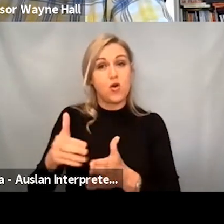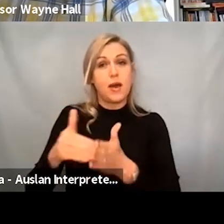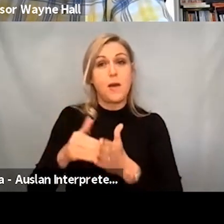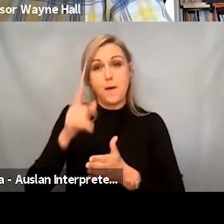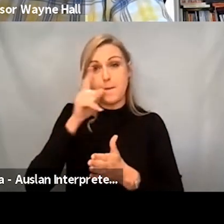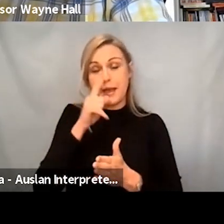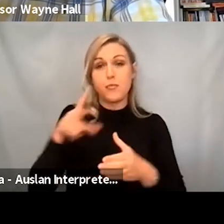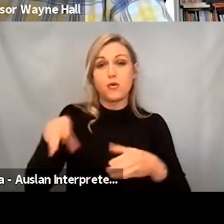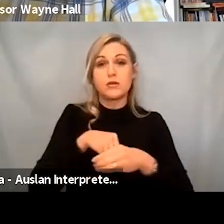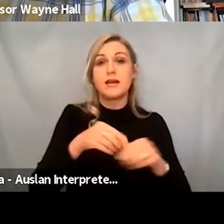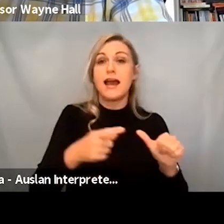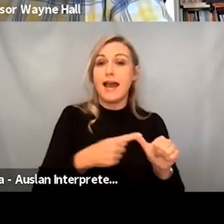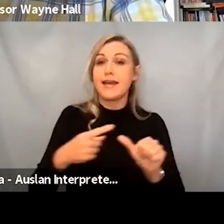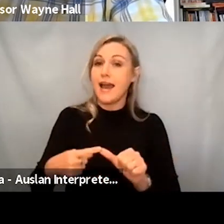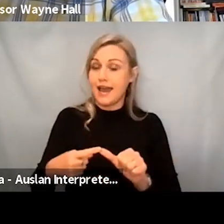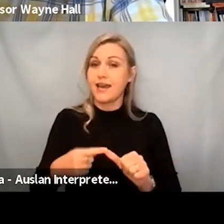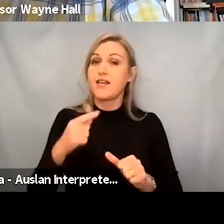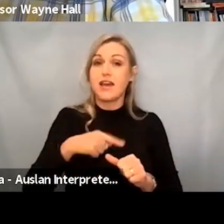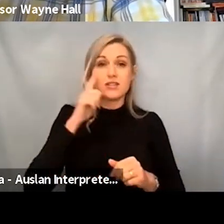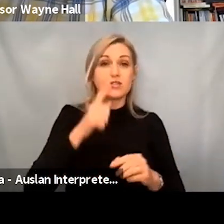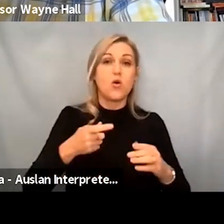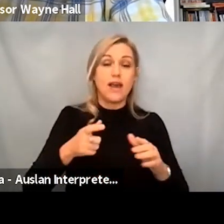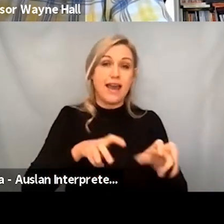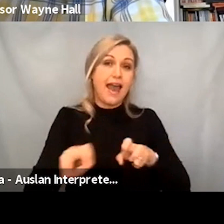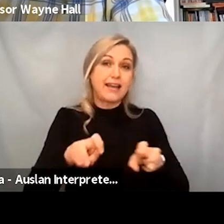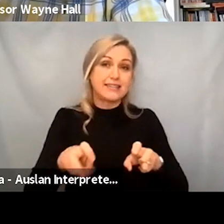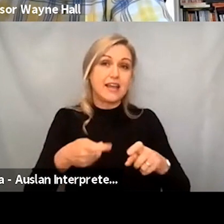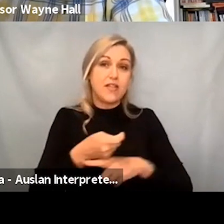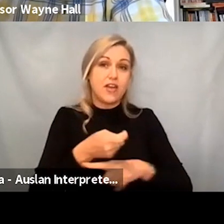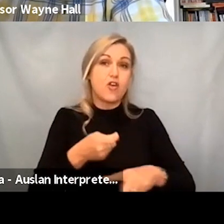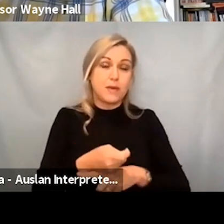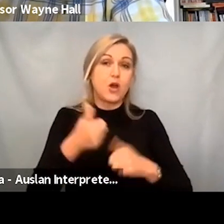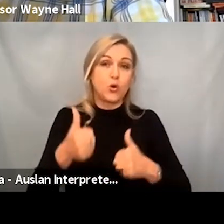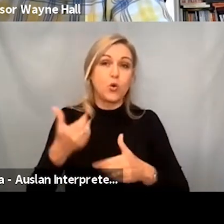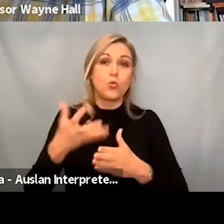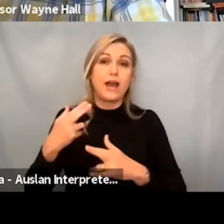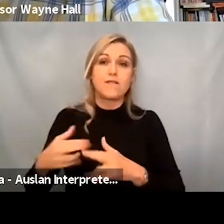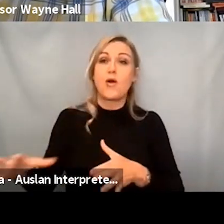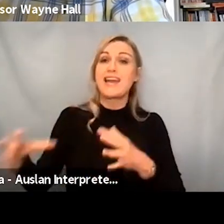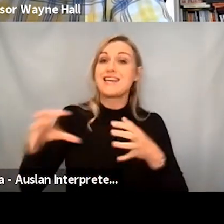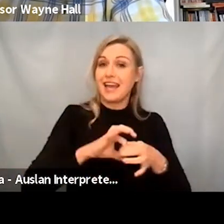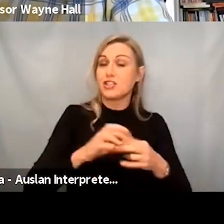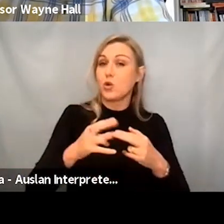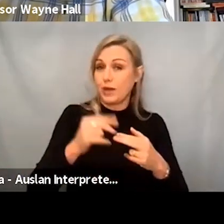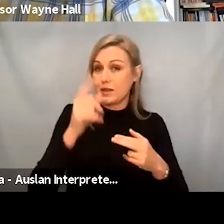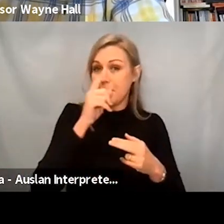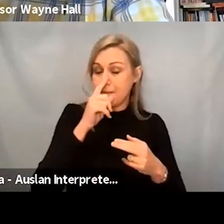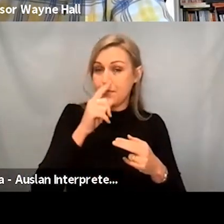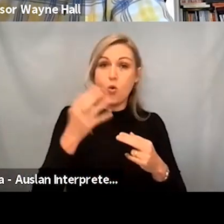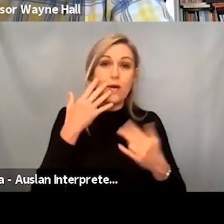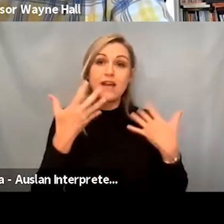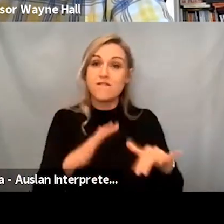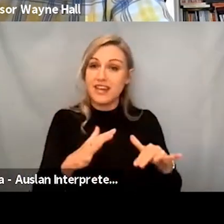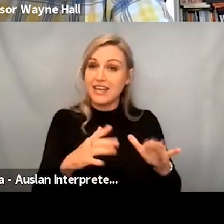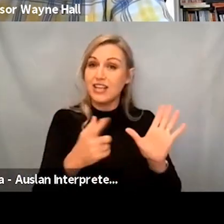AA, and they saw the active therapy being the engagement with the fellowship after their sessions in